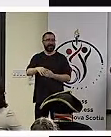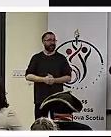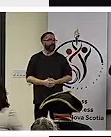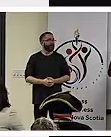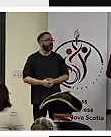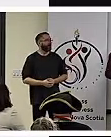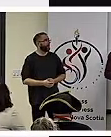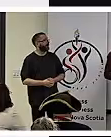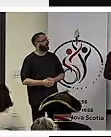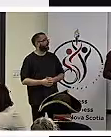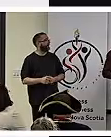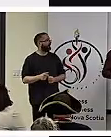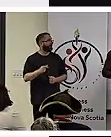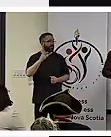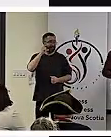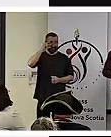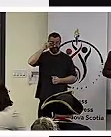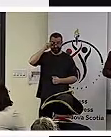slide.